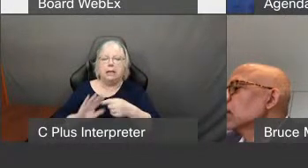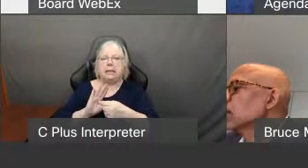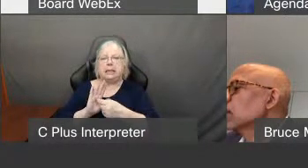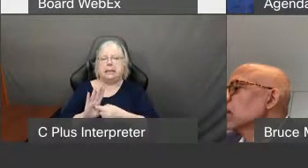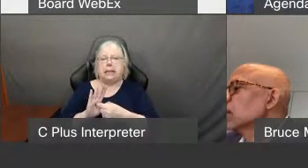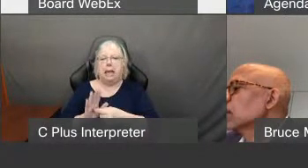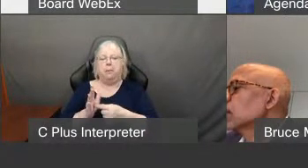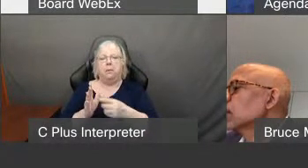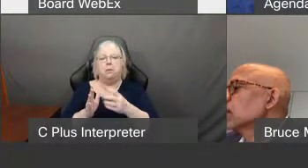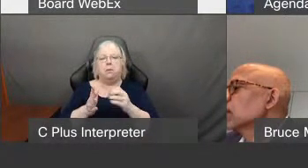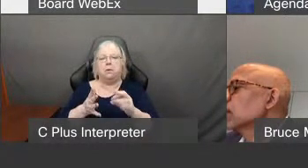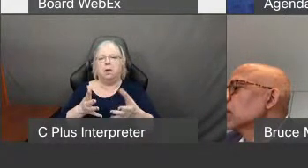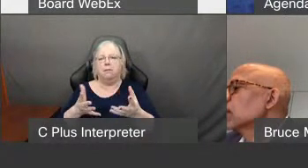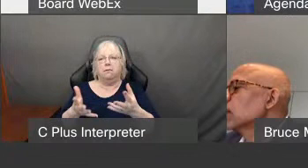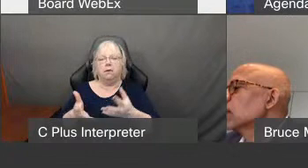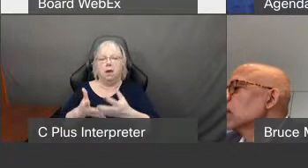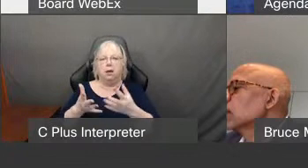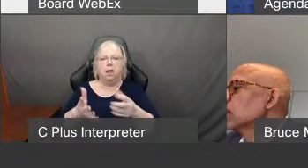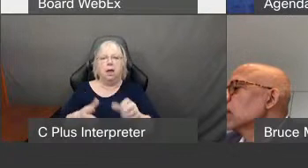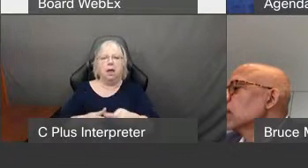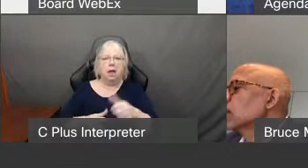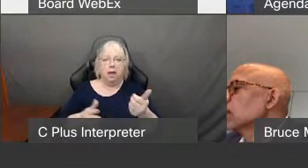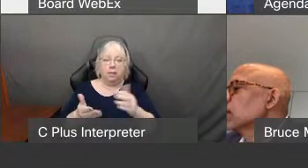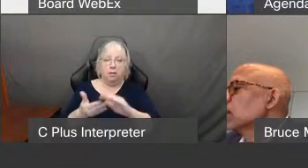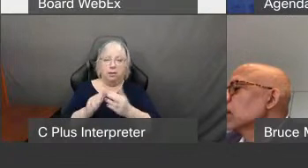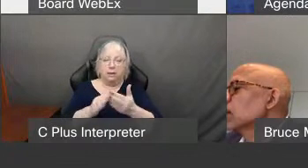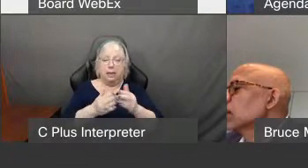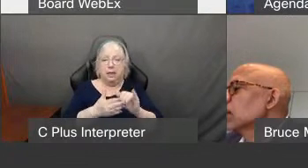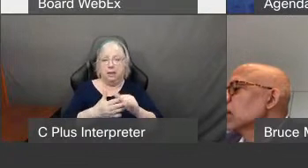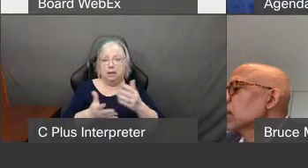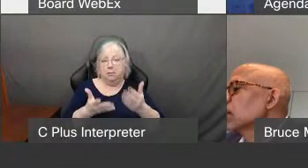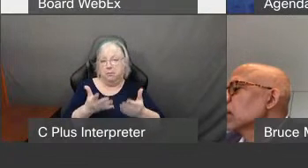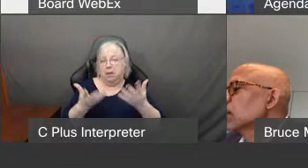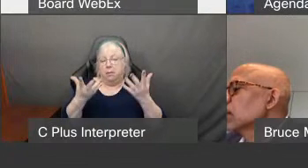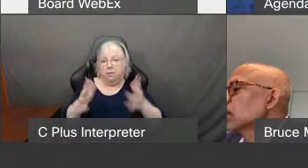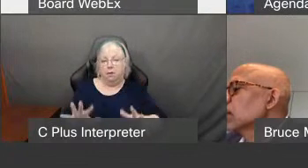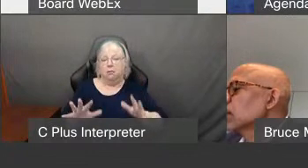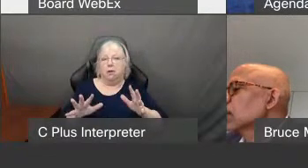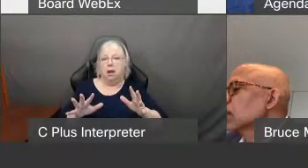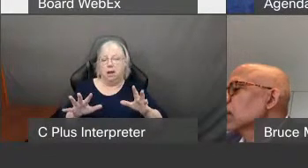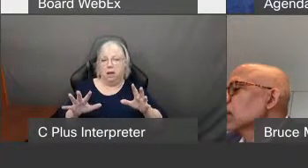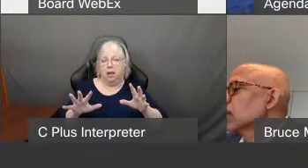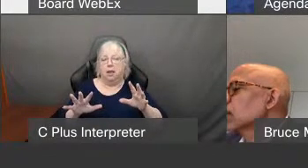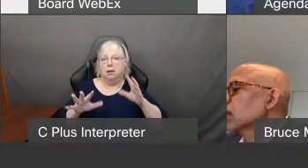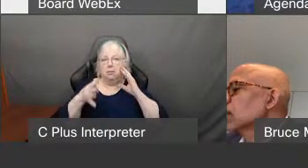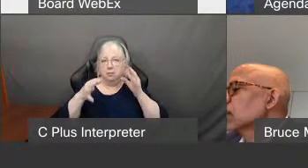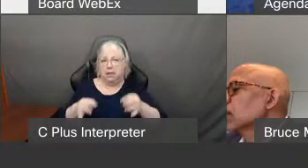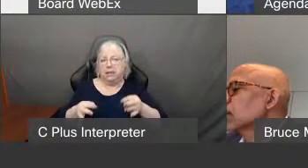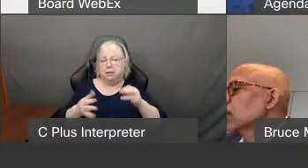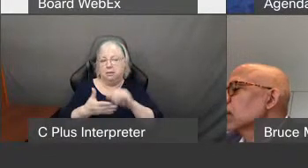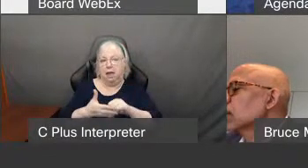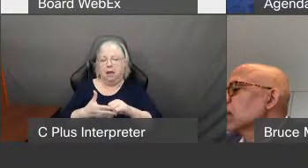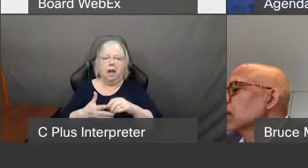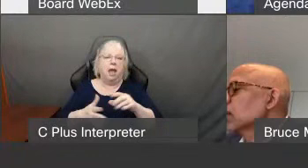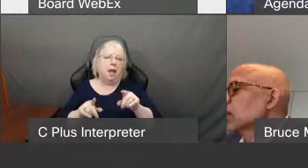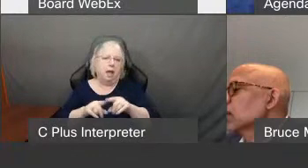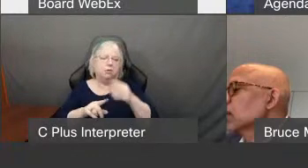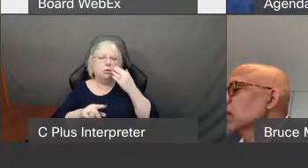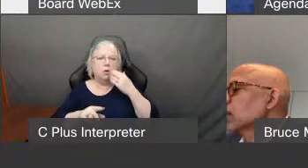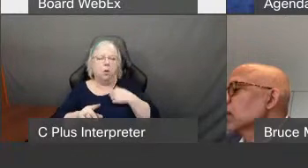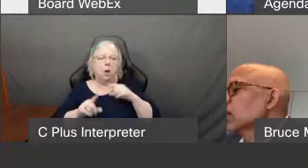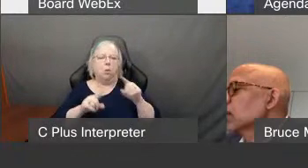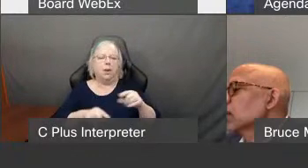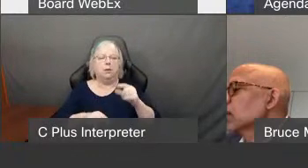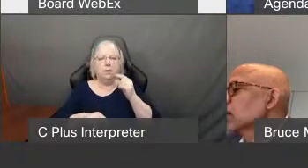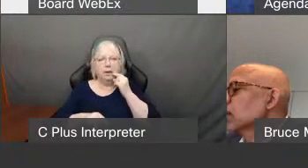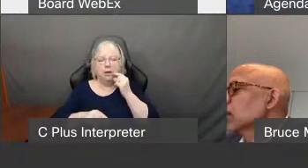of what, of other cities who may have done this. As you know, I went to San Antonio and looked